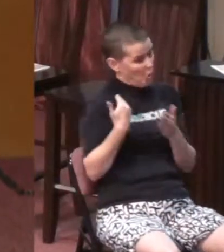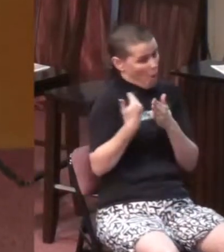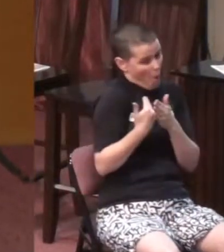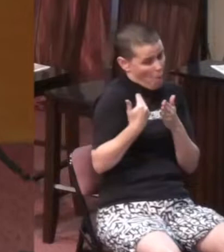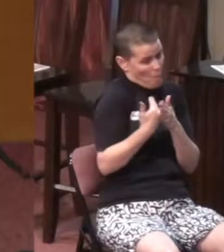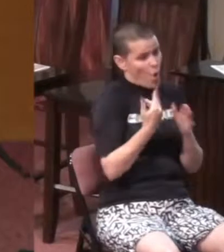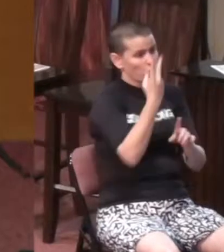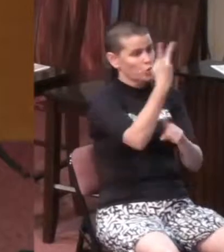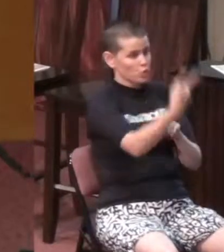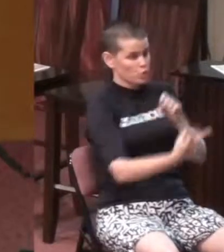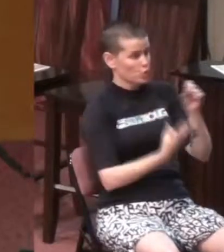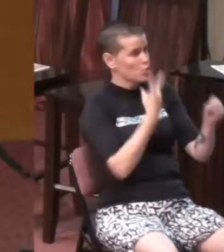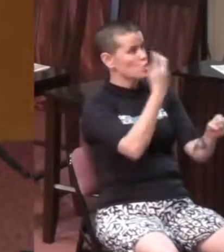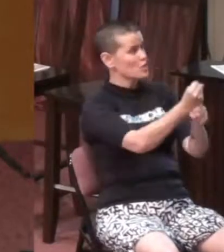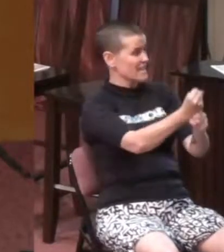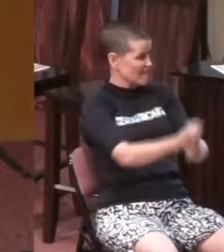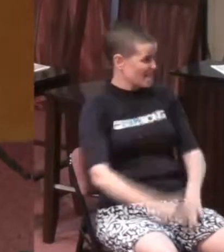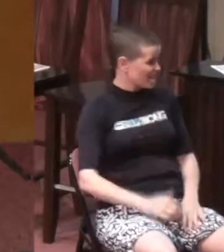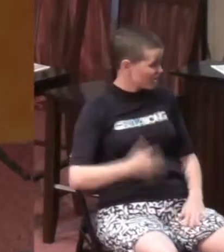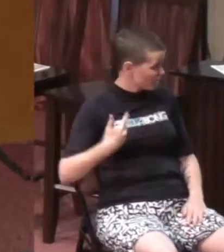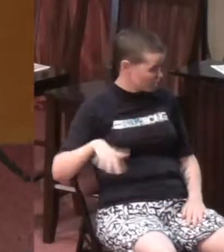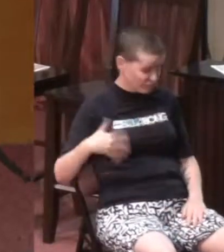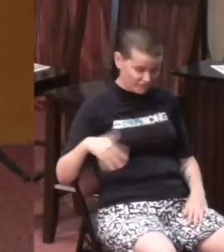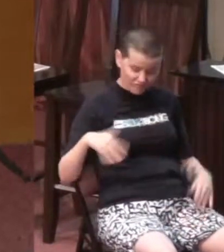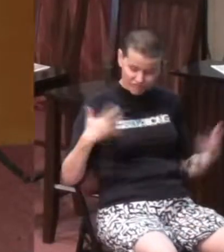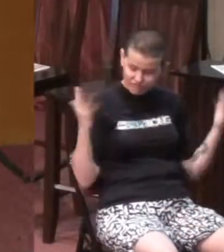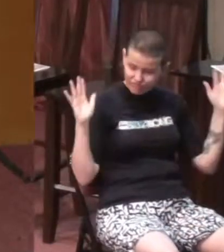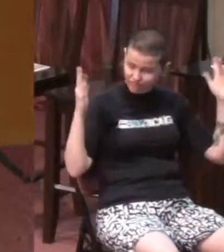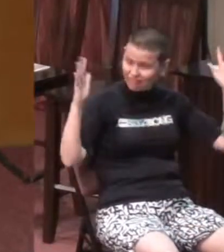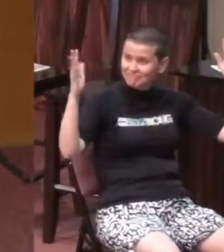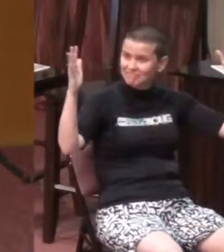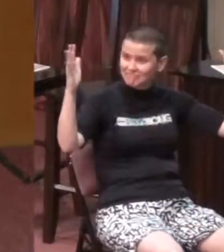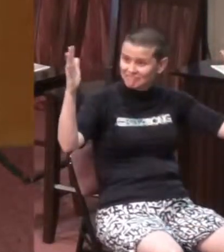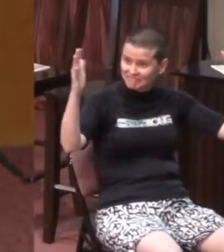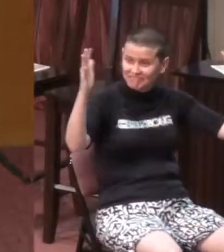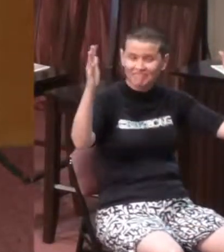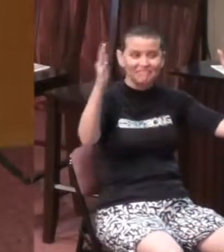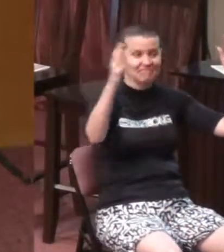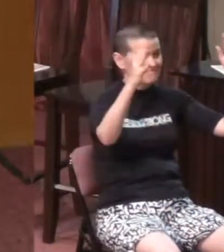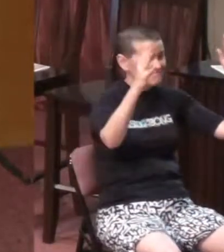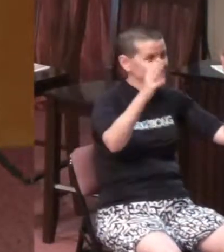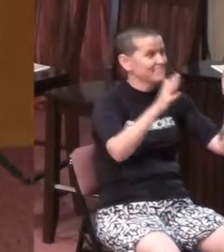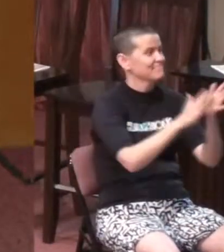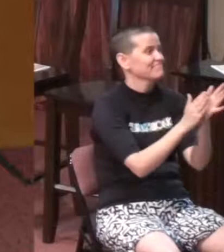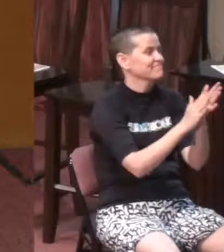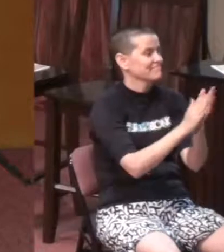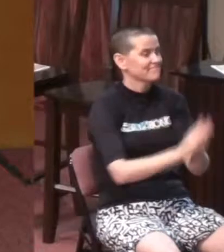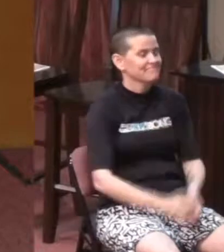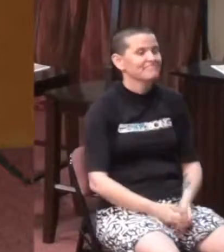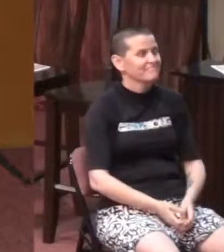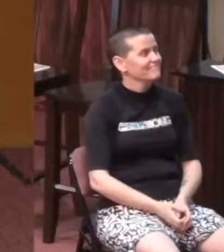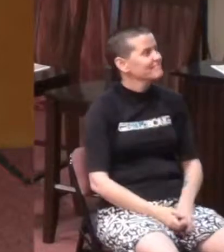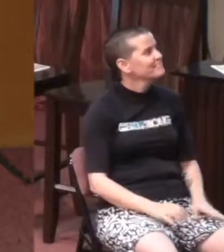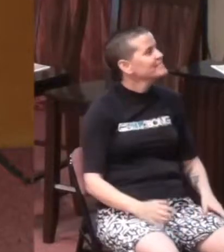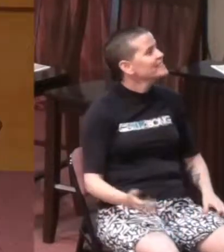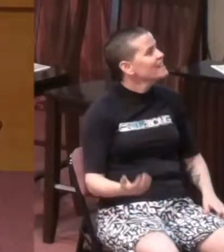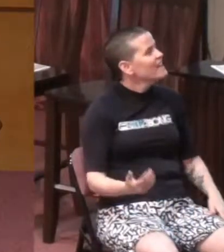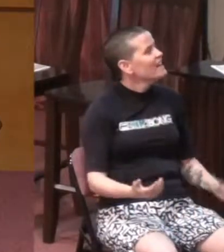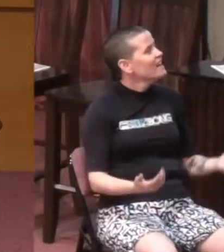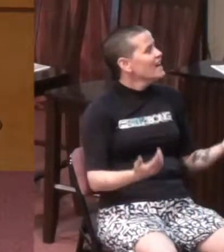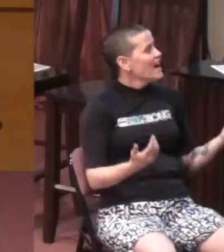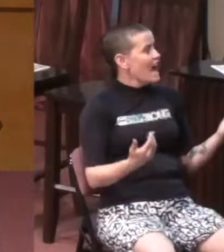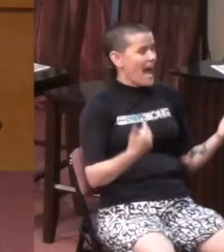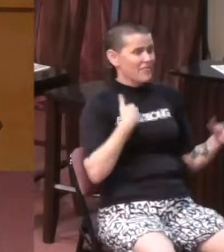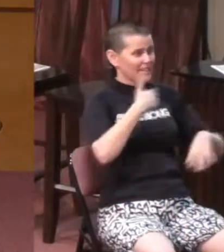that? Wow. That went fast. That went really,